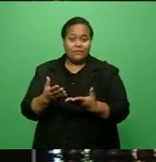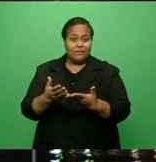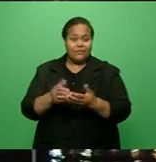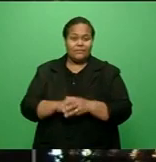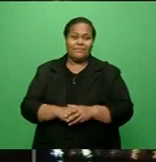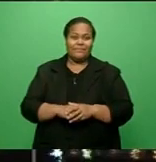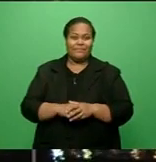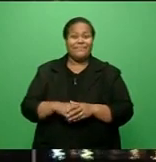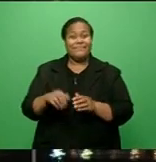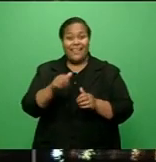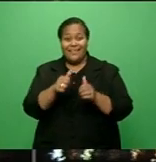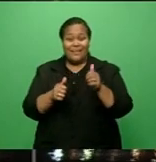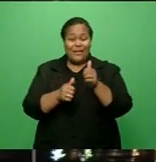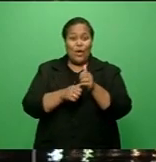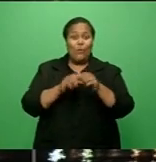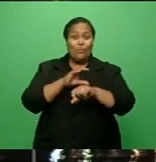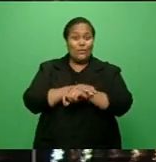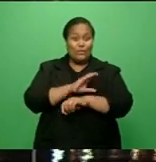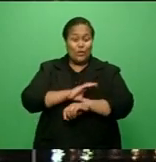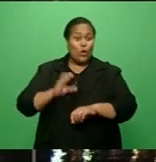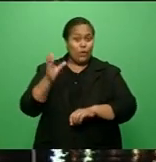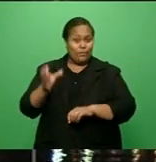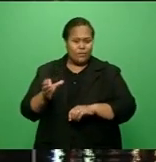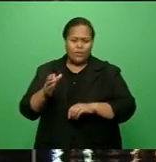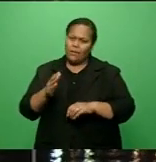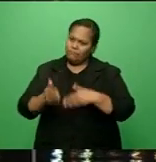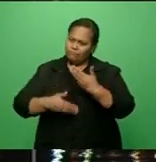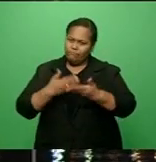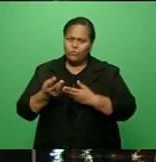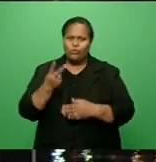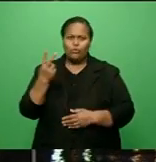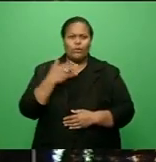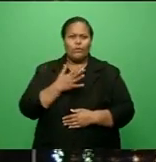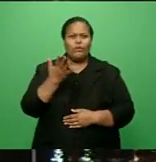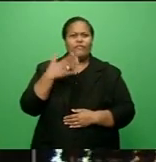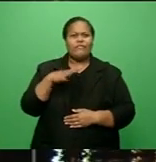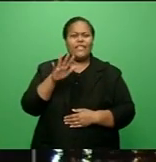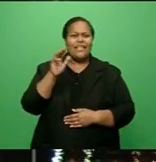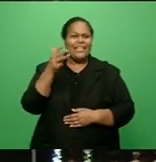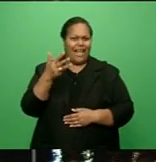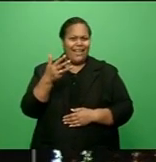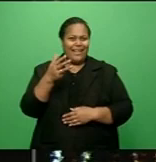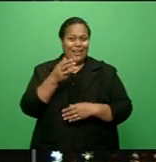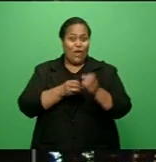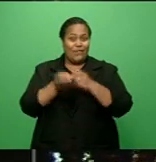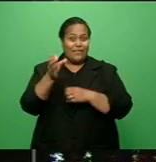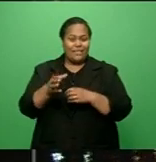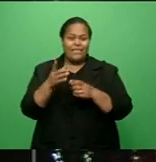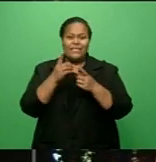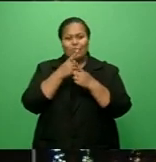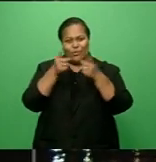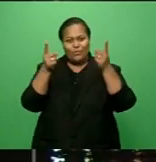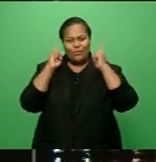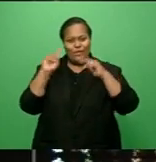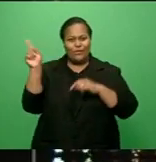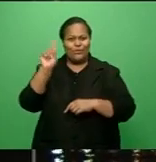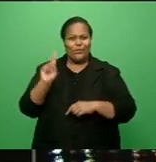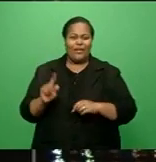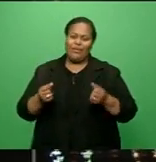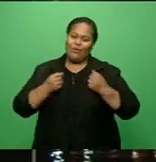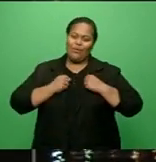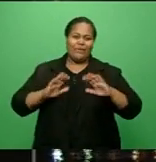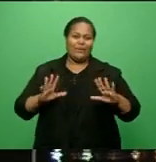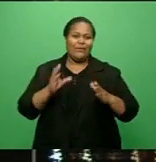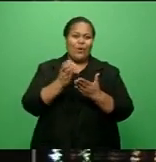Rusiate Tunravu addressing 259 officers who have completed the basic recruits course at Nasova Academy in